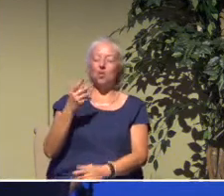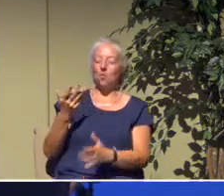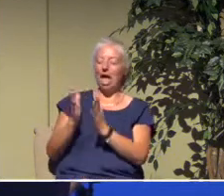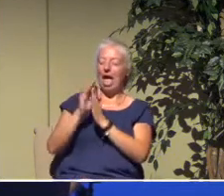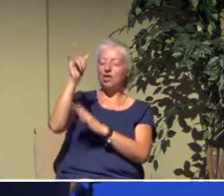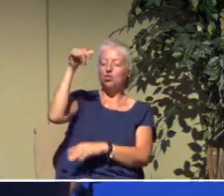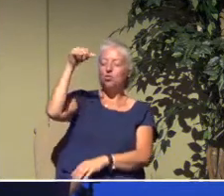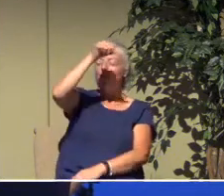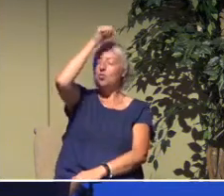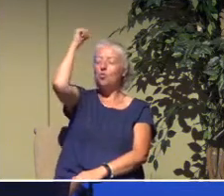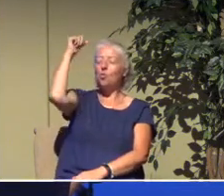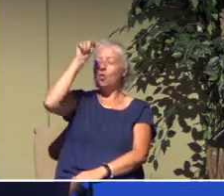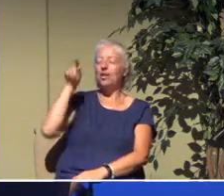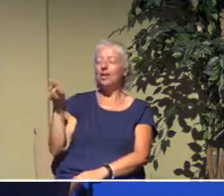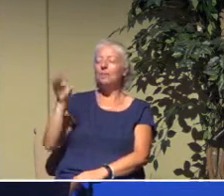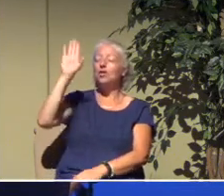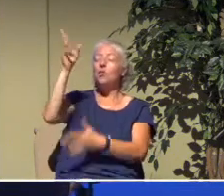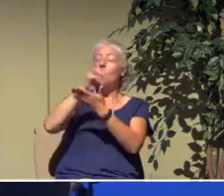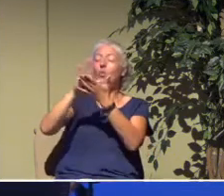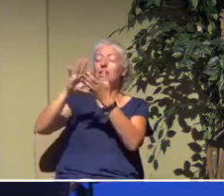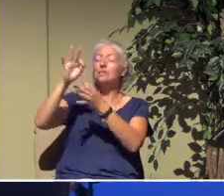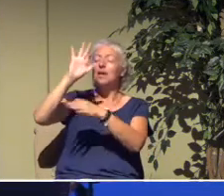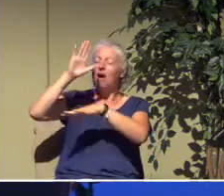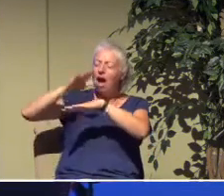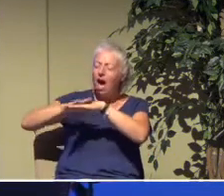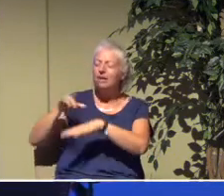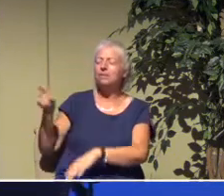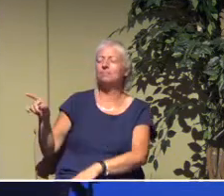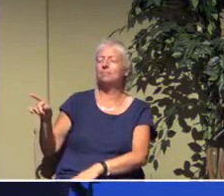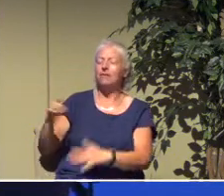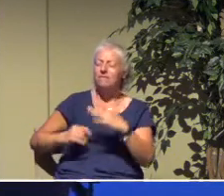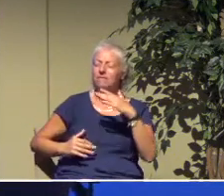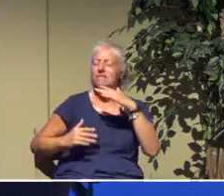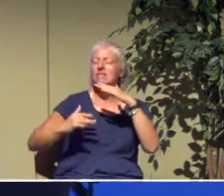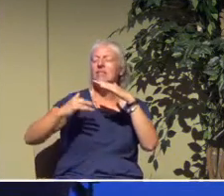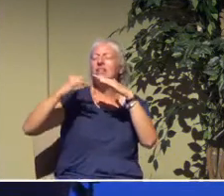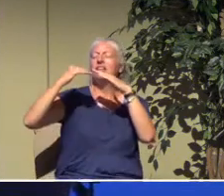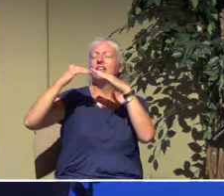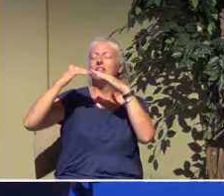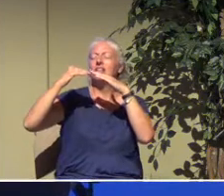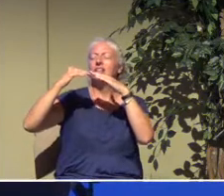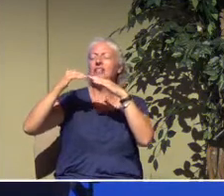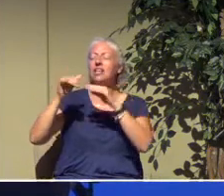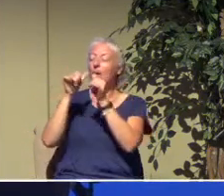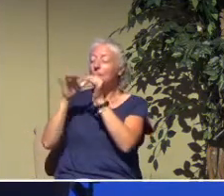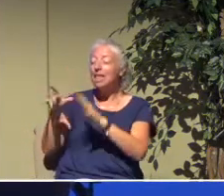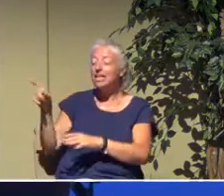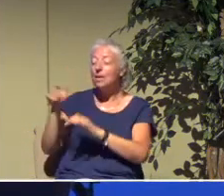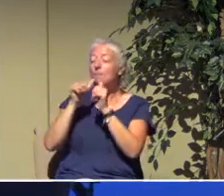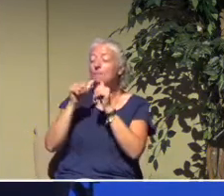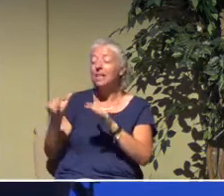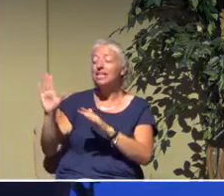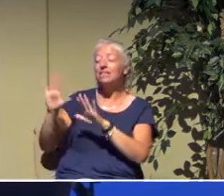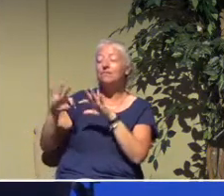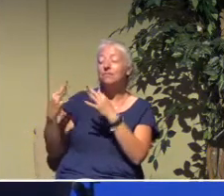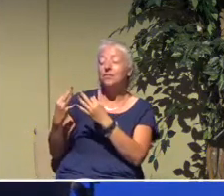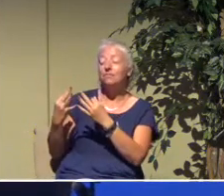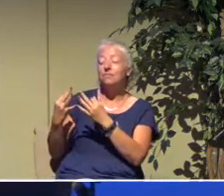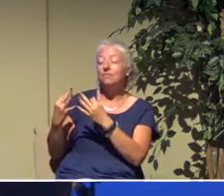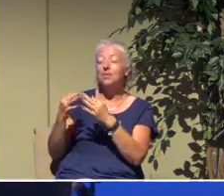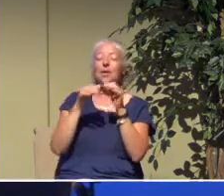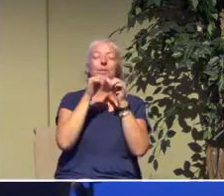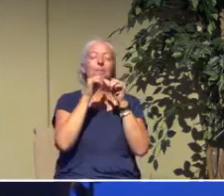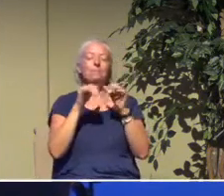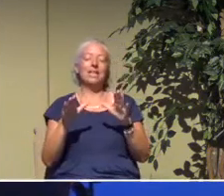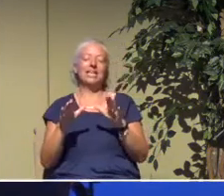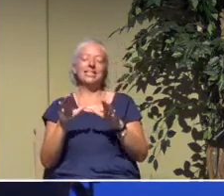your Holy Spirit would rest upon him and fill him and bless him, bless his family, and bless this